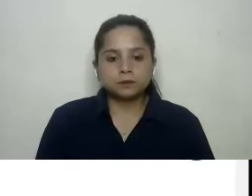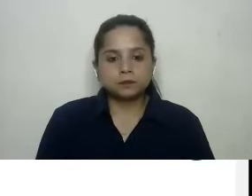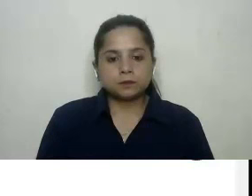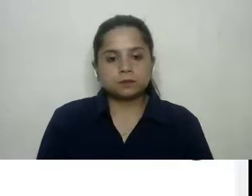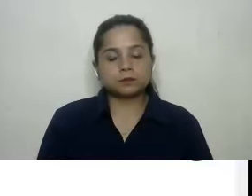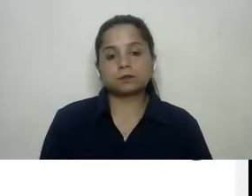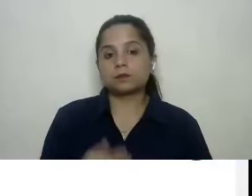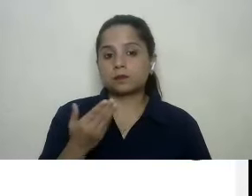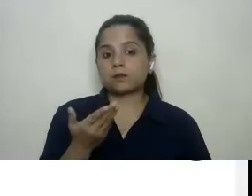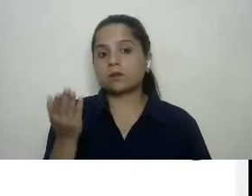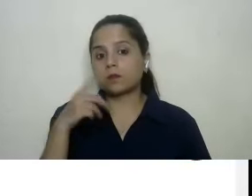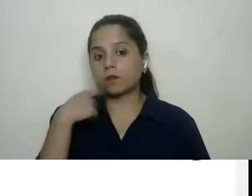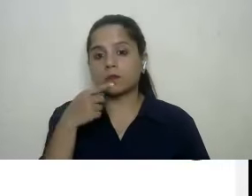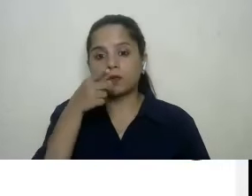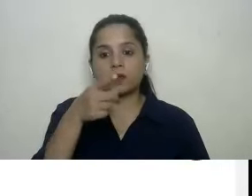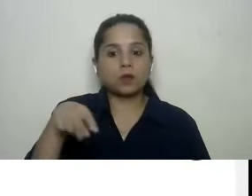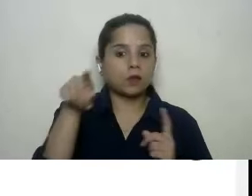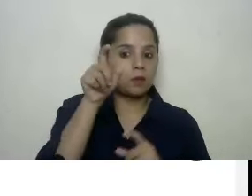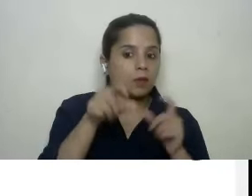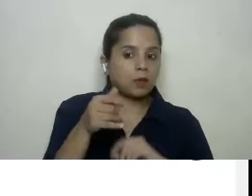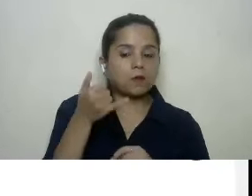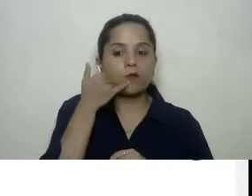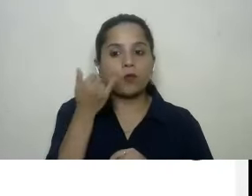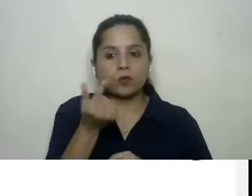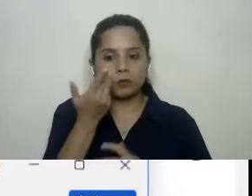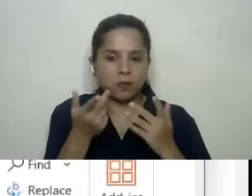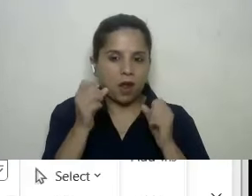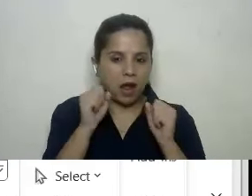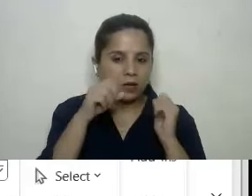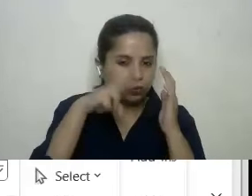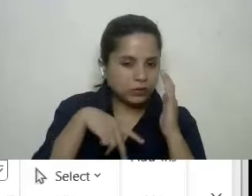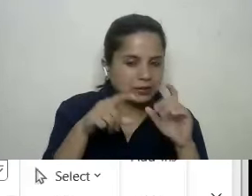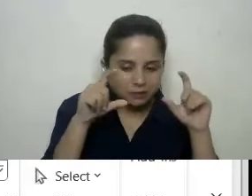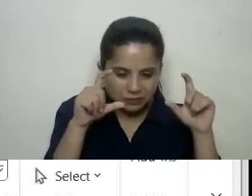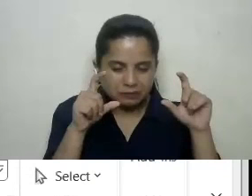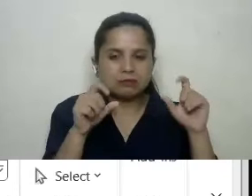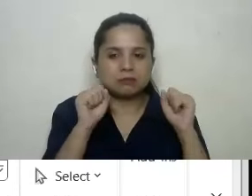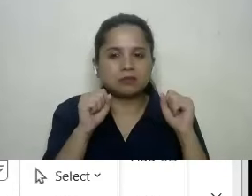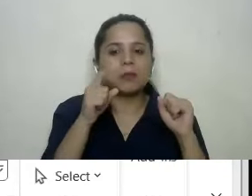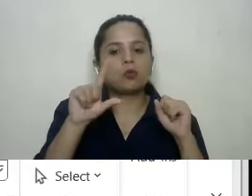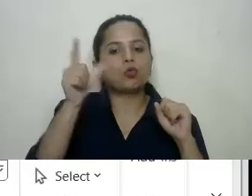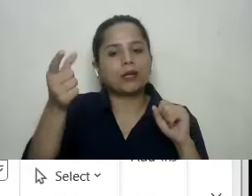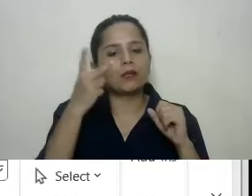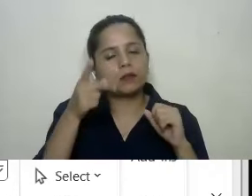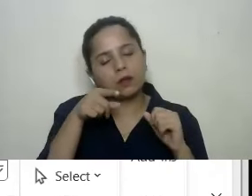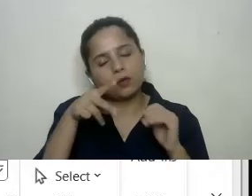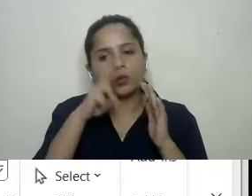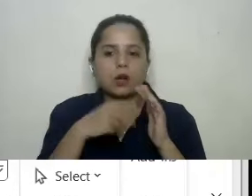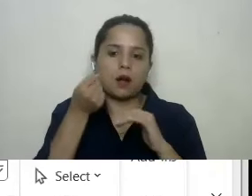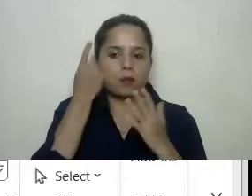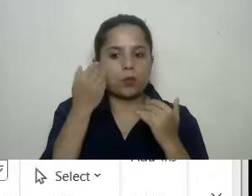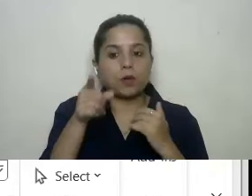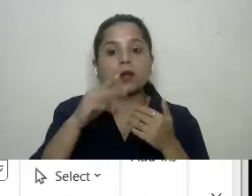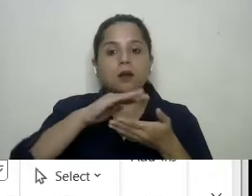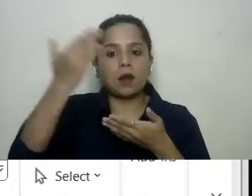So those on the phone, I'm sure it must be hard to read, but when you watch this later, it will make sense. But those on desktop, I'm